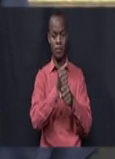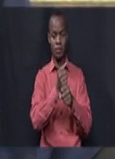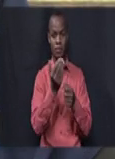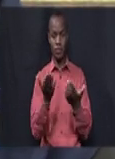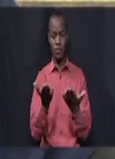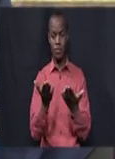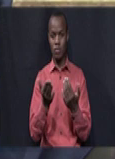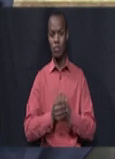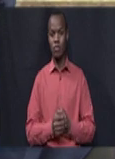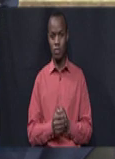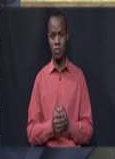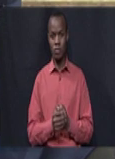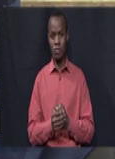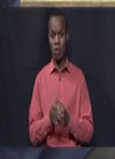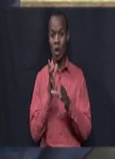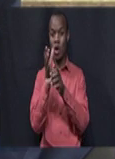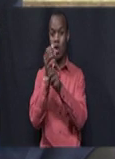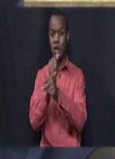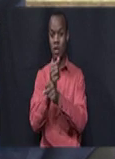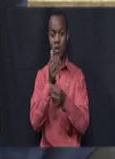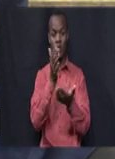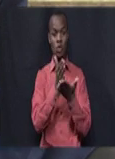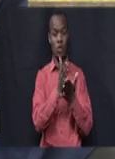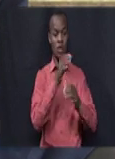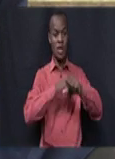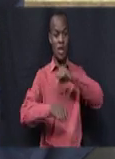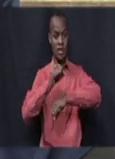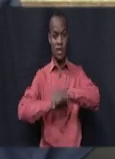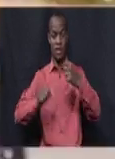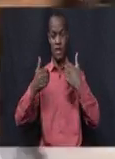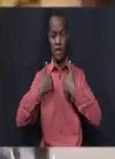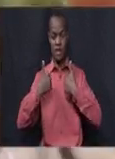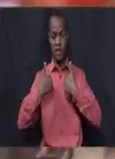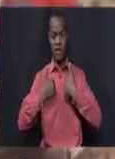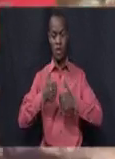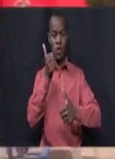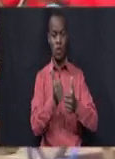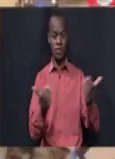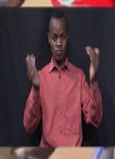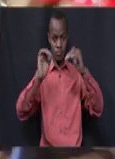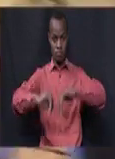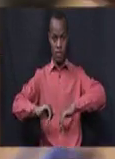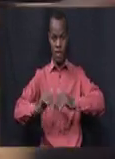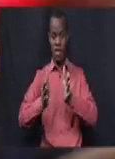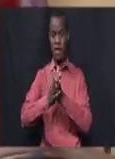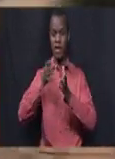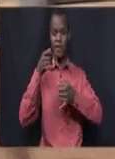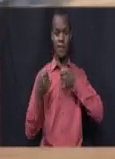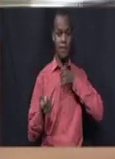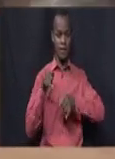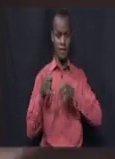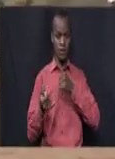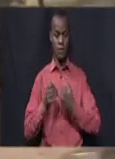said, the Desert Weavers has build-up activities. The build-up activities are conference and the fashion show.